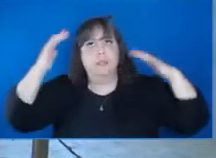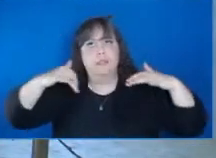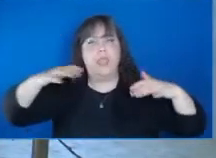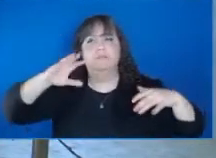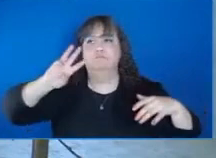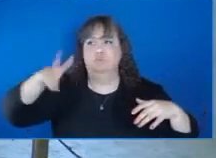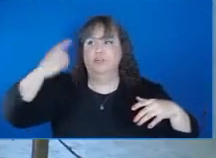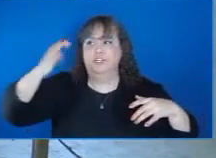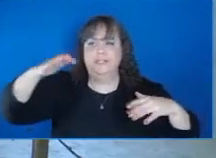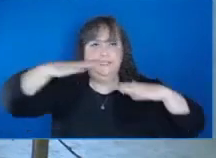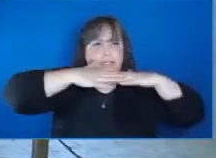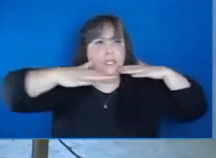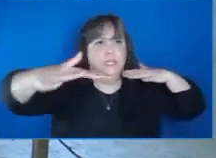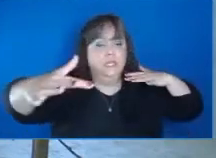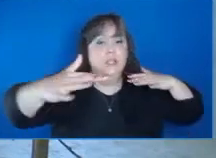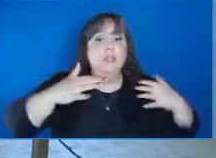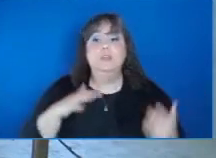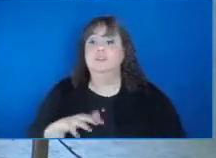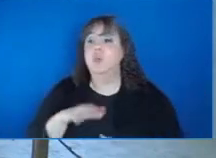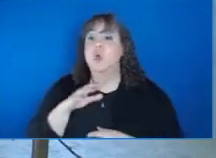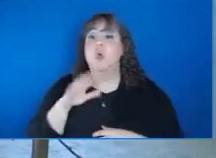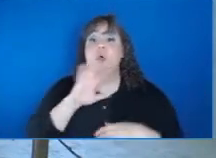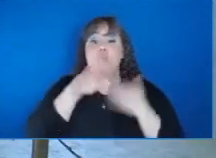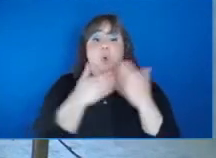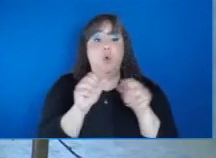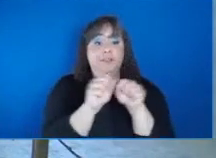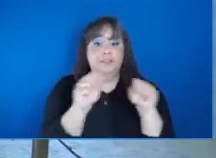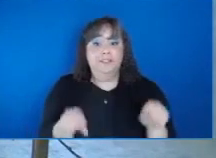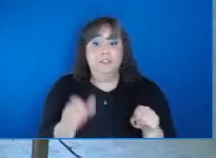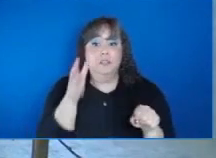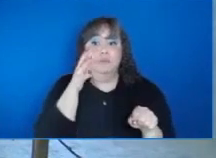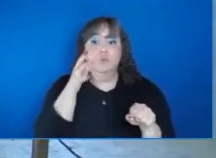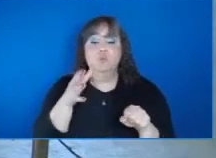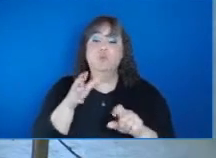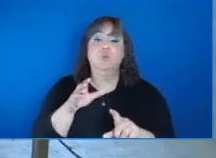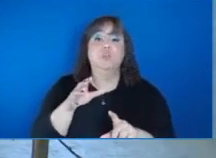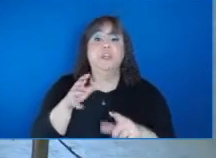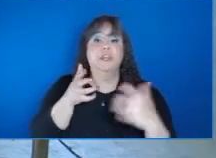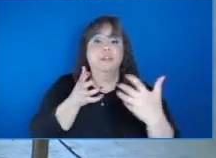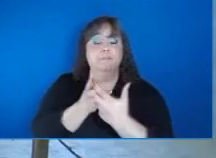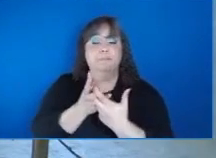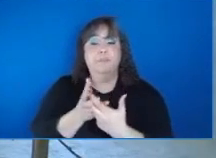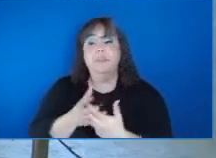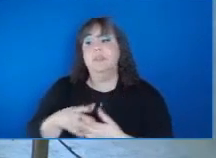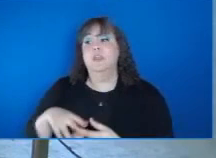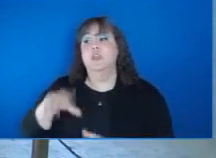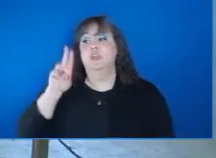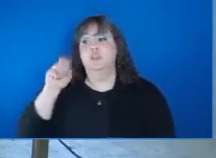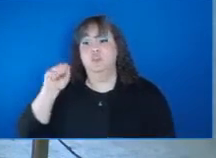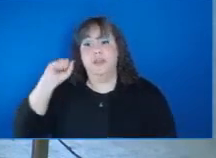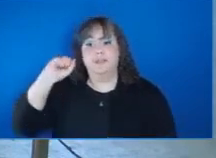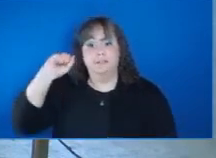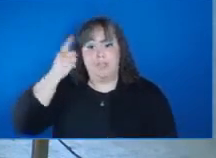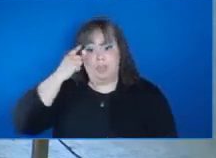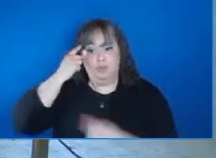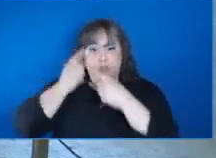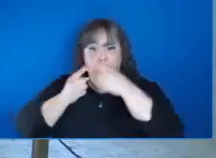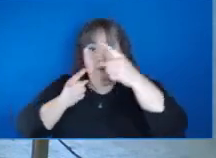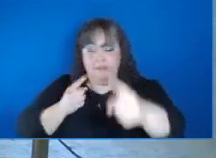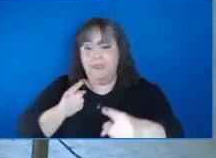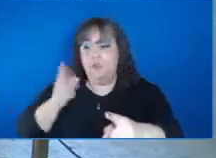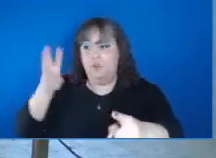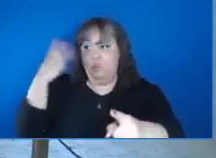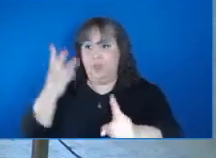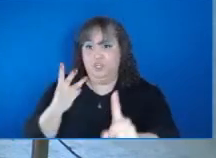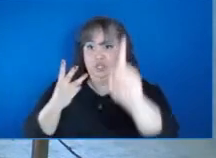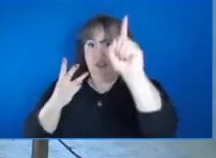Didymos and Dimorphos, would fit between the U.S. Capitol building and the Washington Monument. So you can absolutely see the Washington